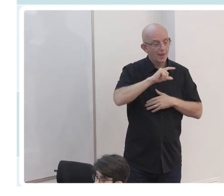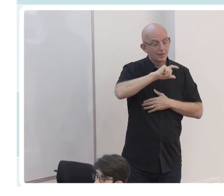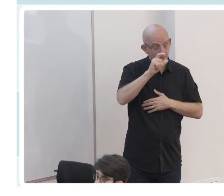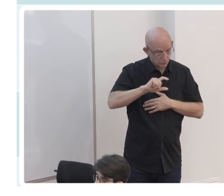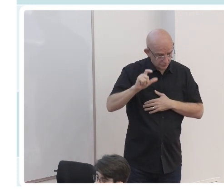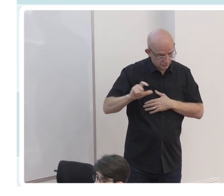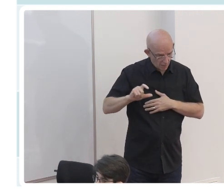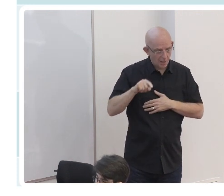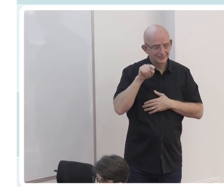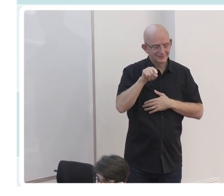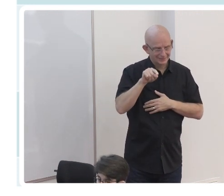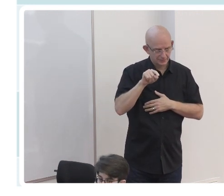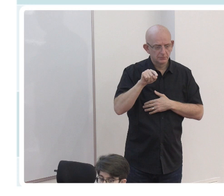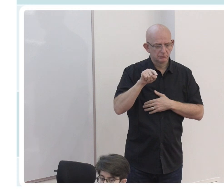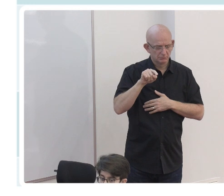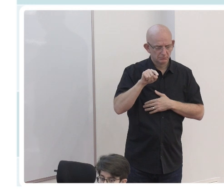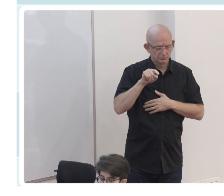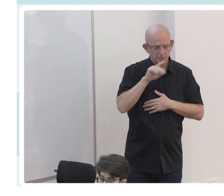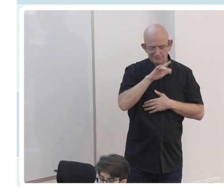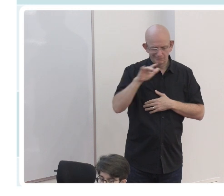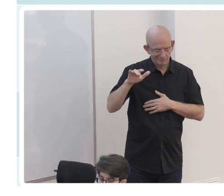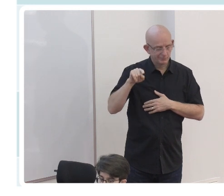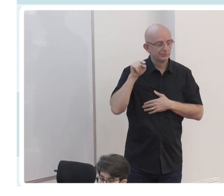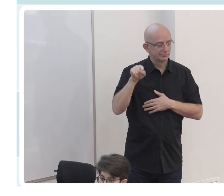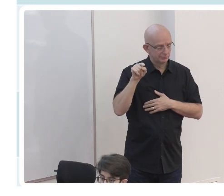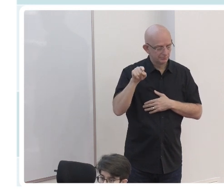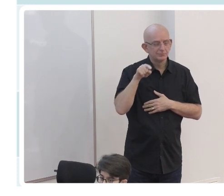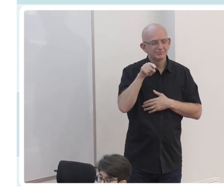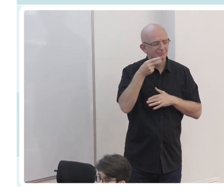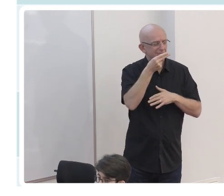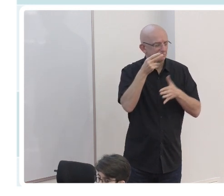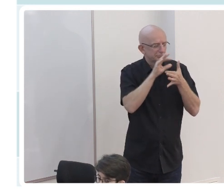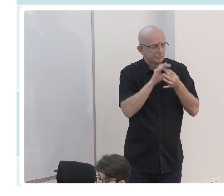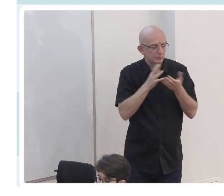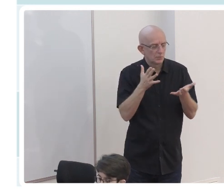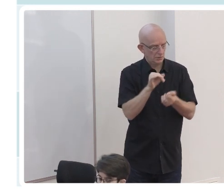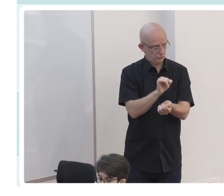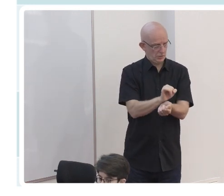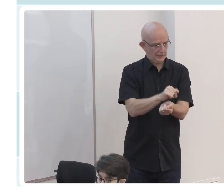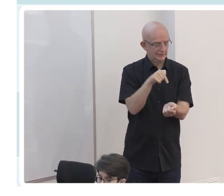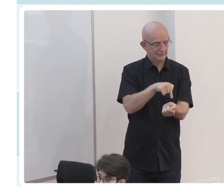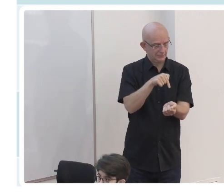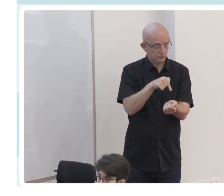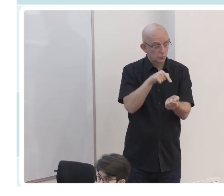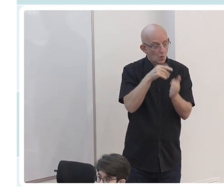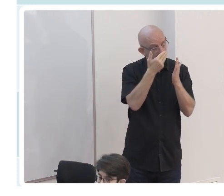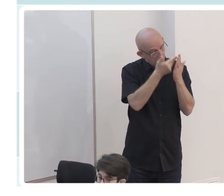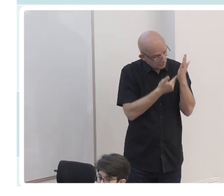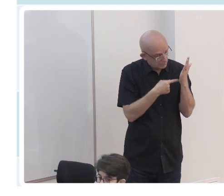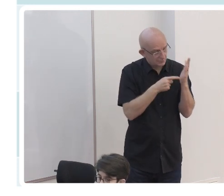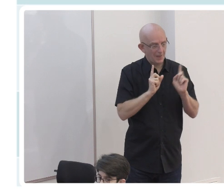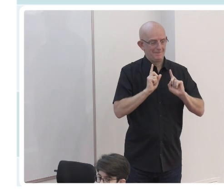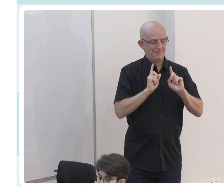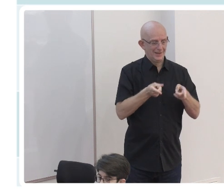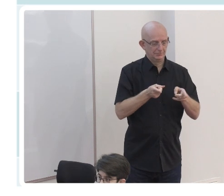And then there's the mandatory national health insurance system, which aimed to reach universal coverage,